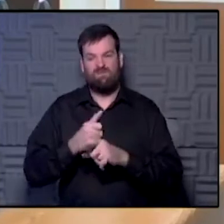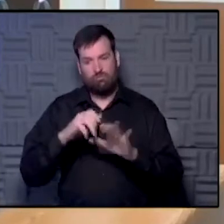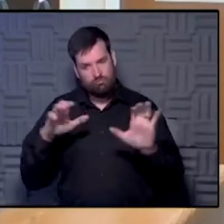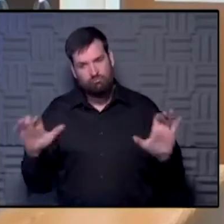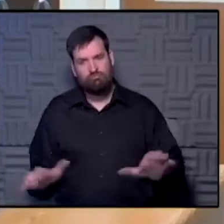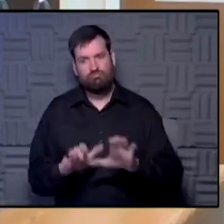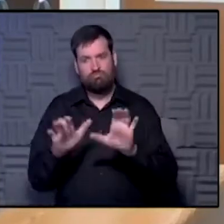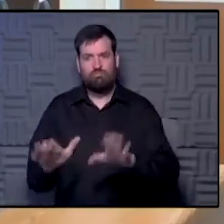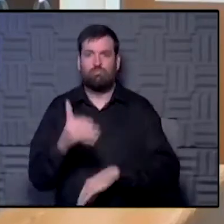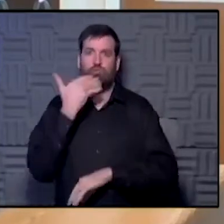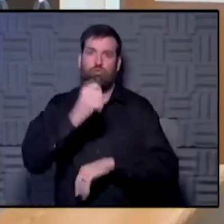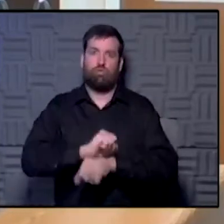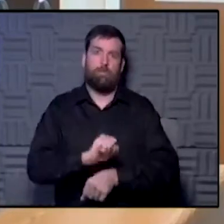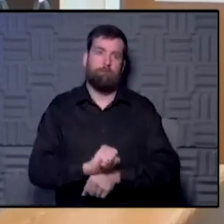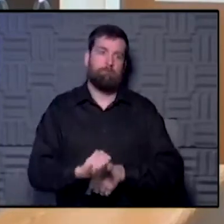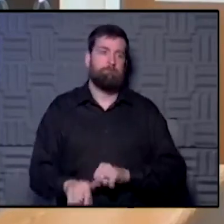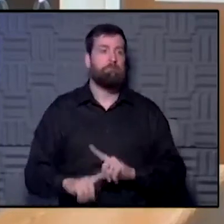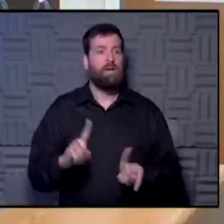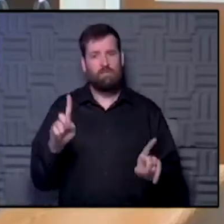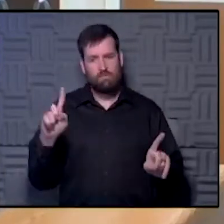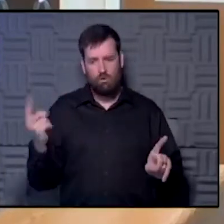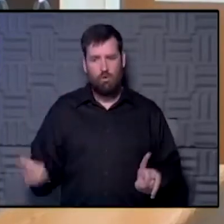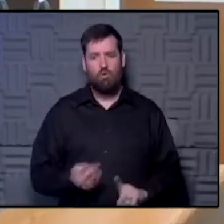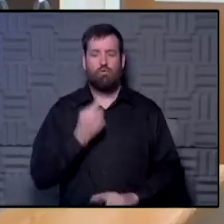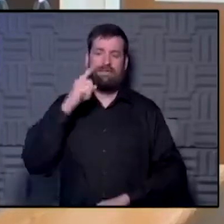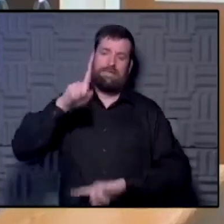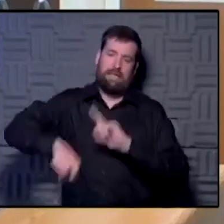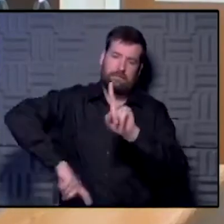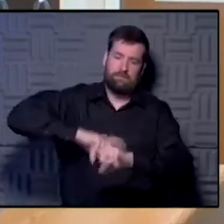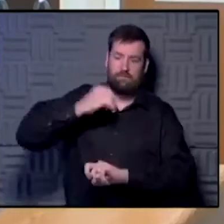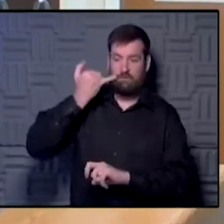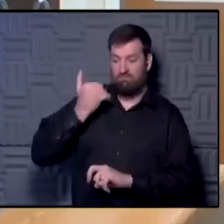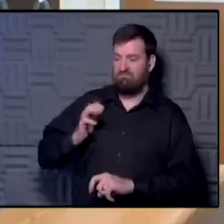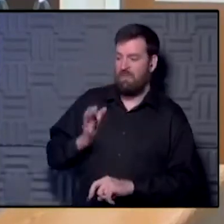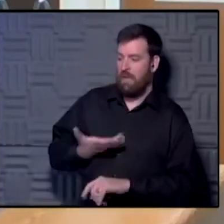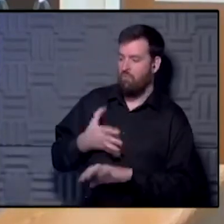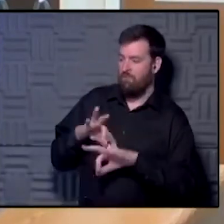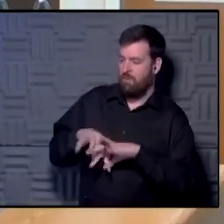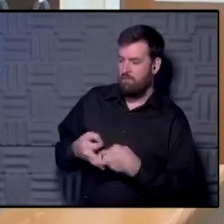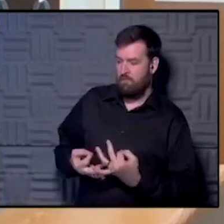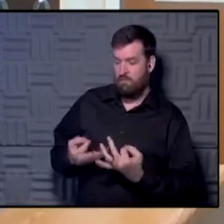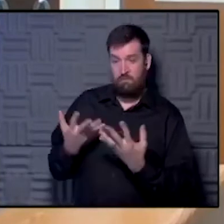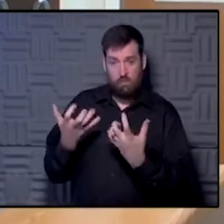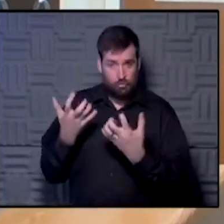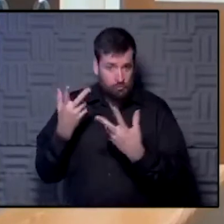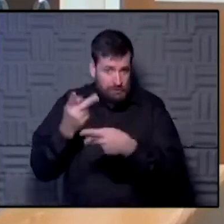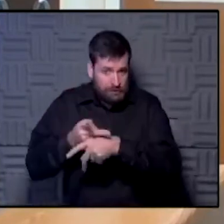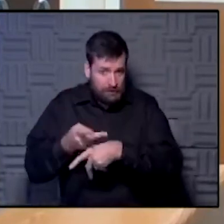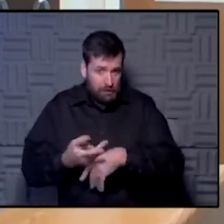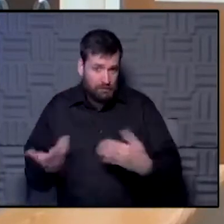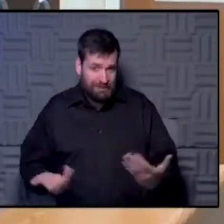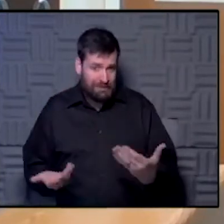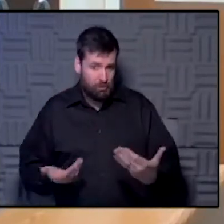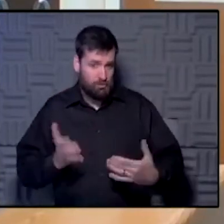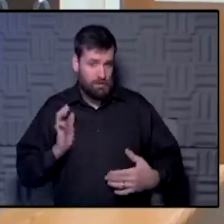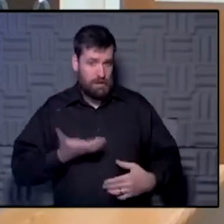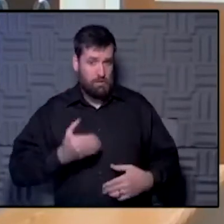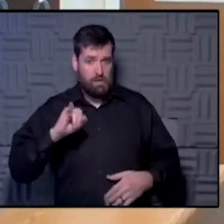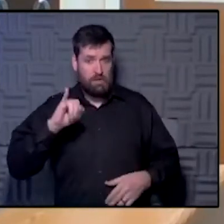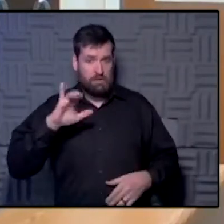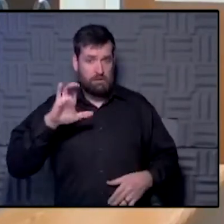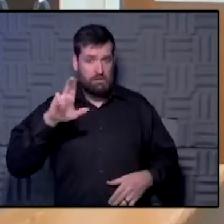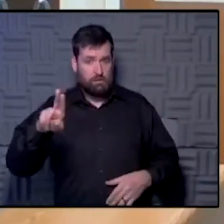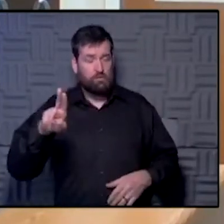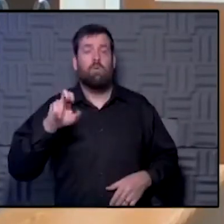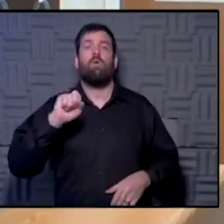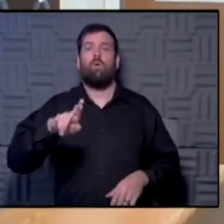these COVID patients. But we always ask ourselves, if this was our loved one, do we want to take care of them here in our ICU, or